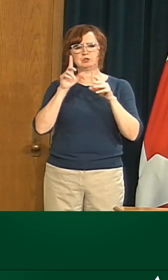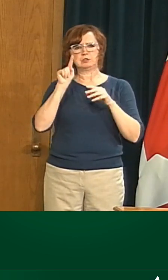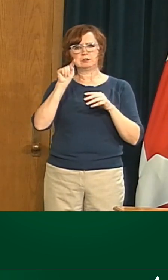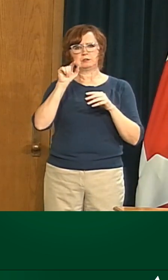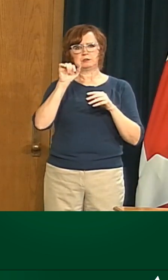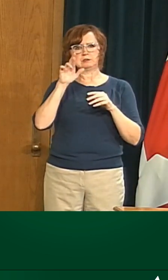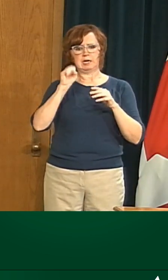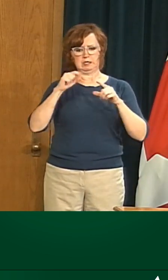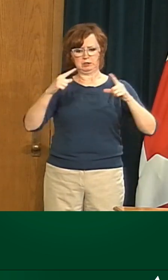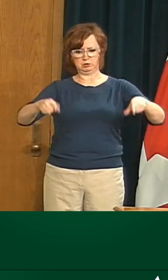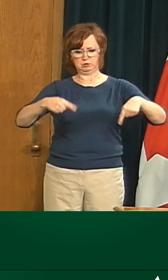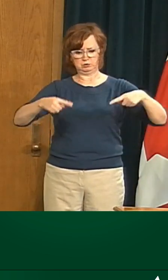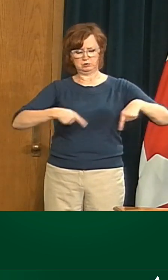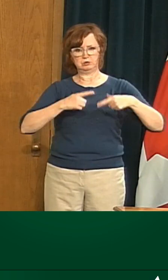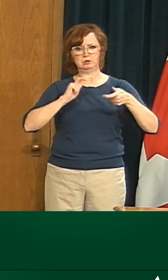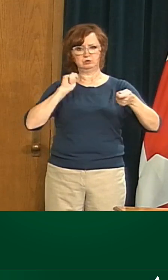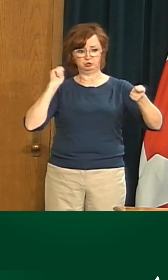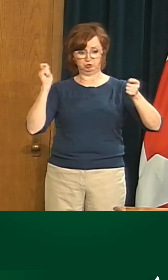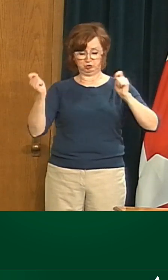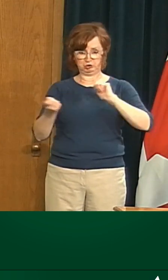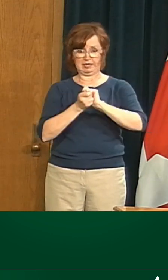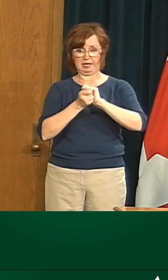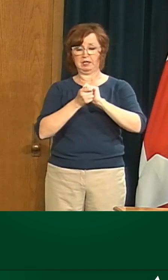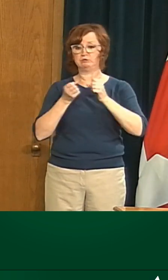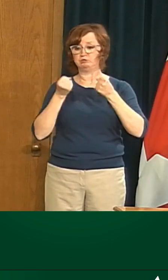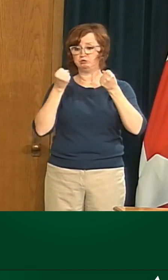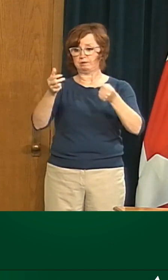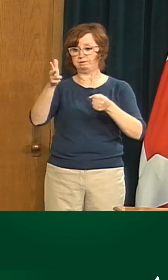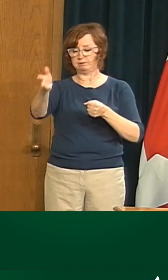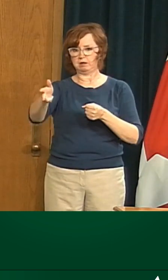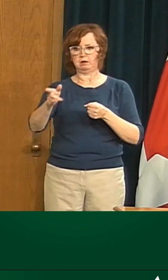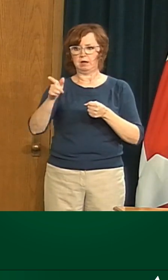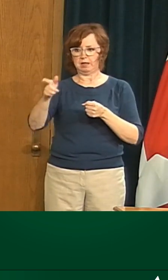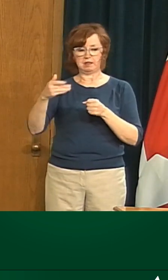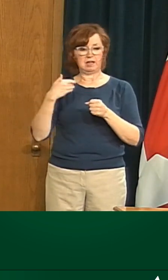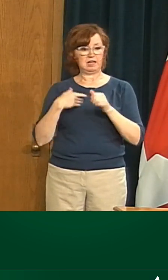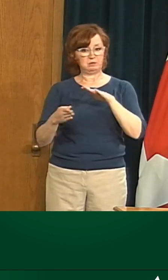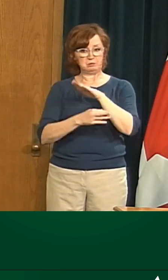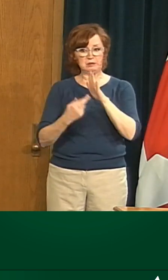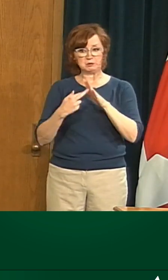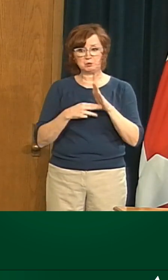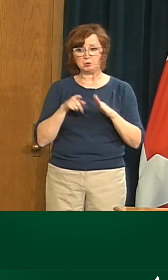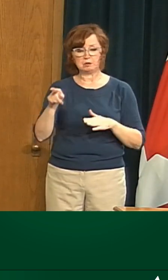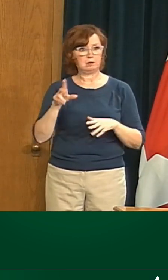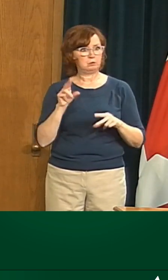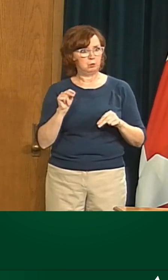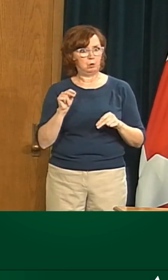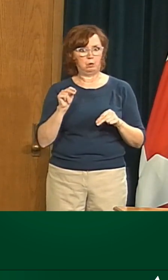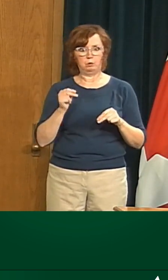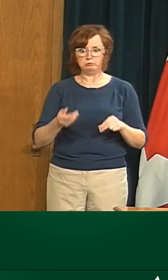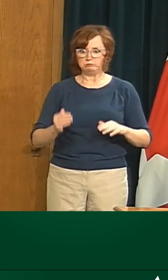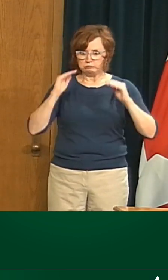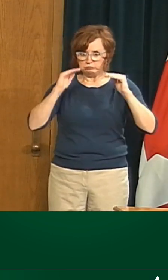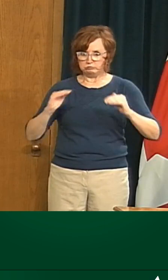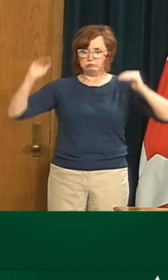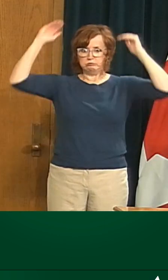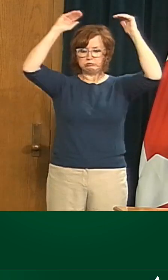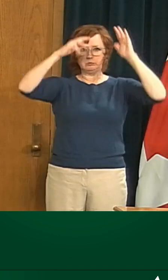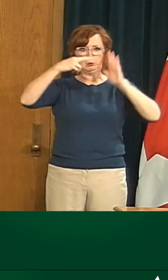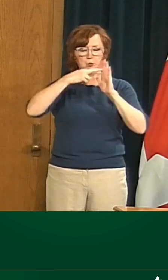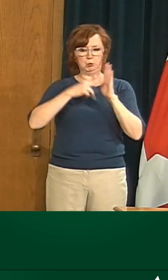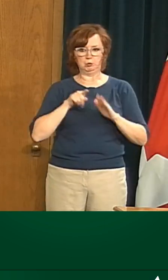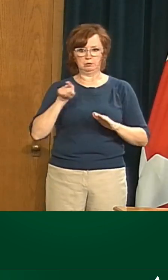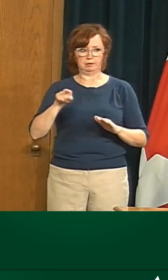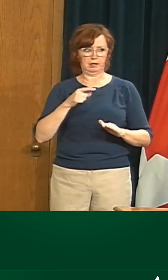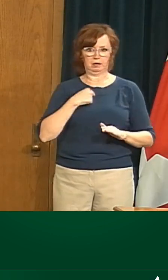and beyond what the recommendations are. And so again, I think we all need to learn as business owners, as customers, from best